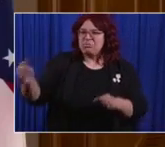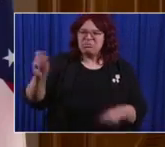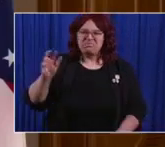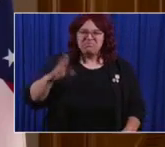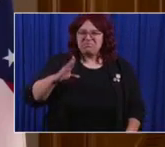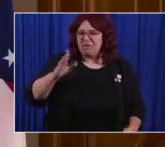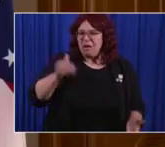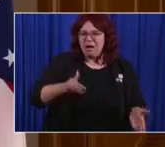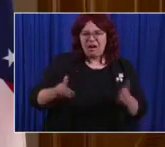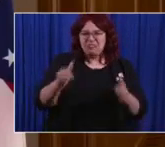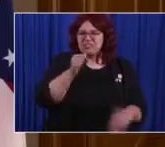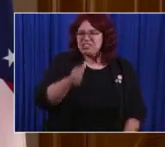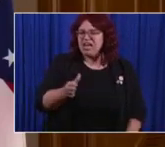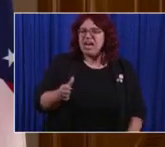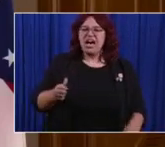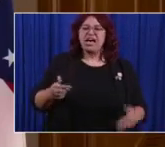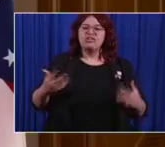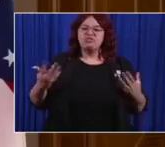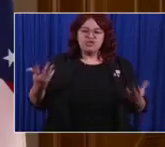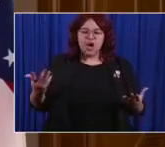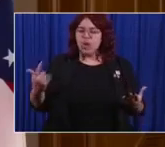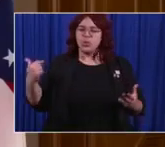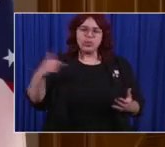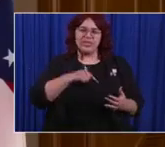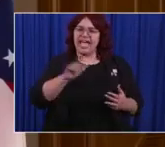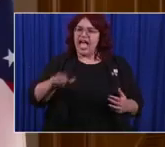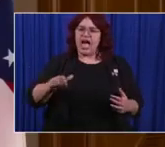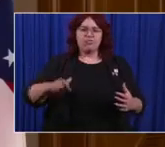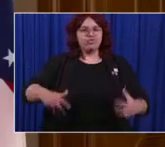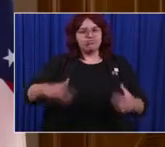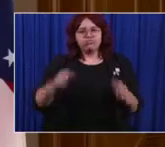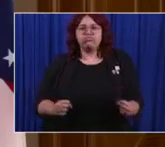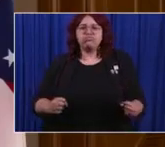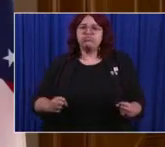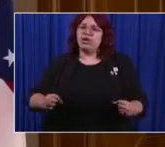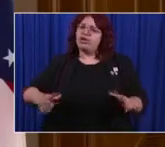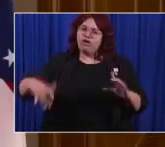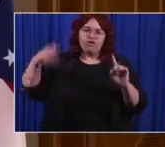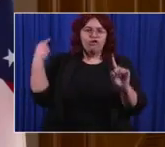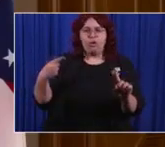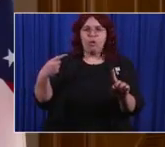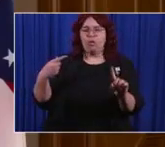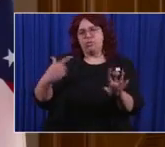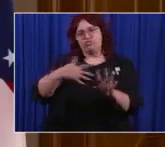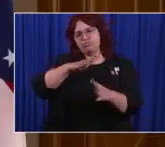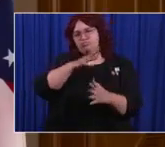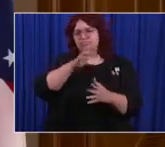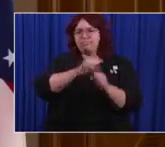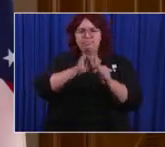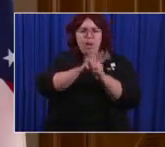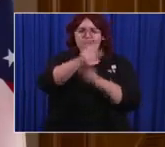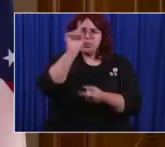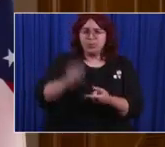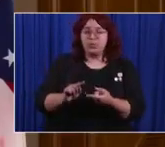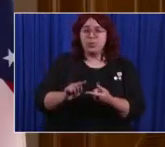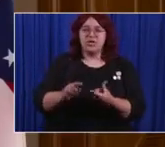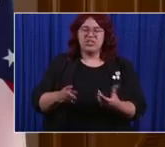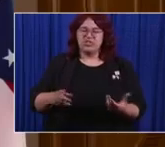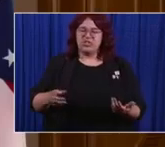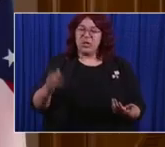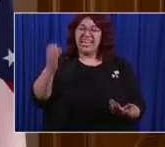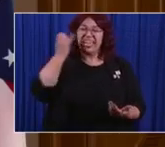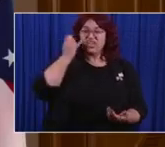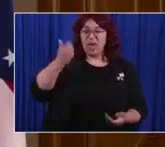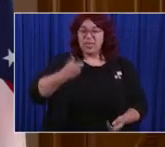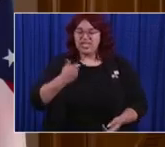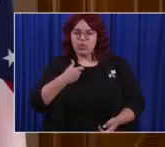And getting more people vaccinated will do that. We know that. And so for me to look around and say, hey, there's a tool out there I might be